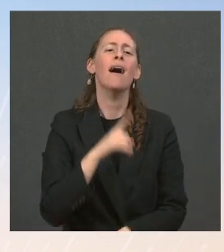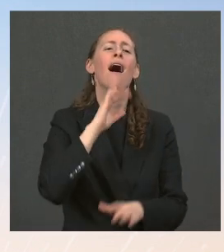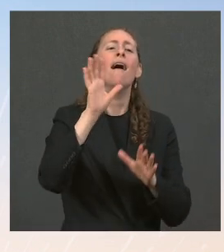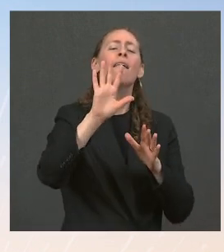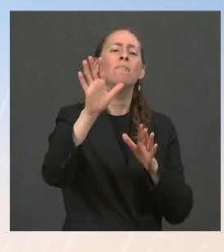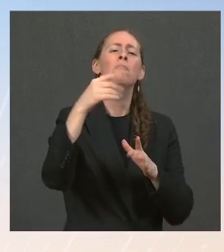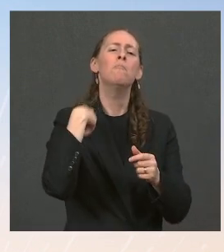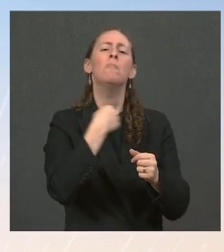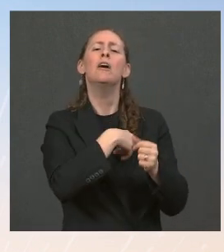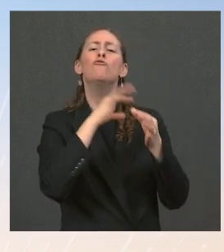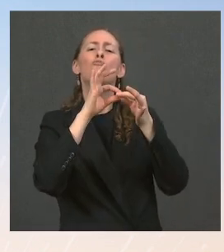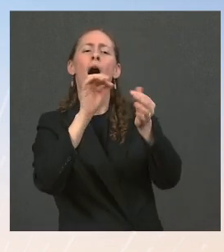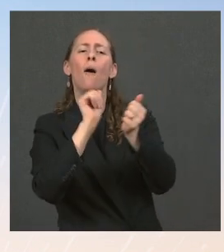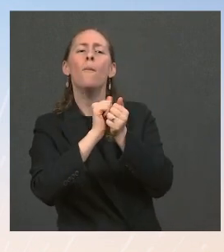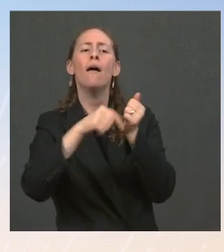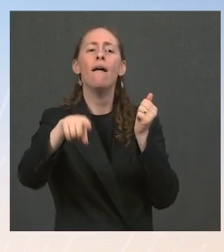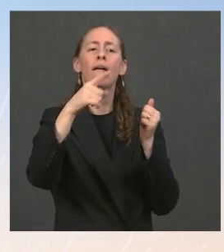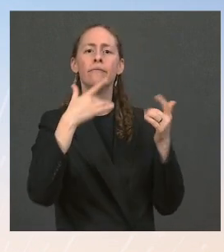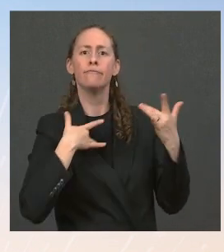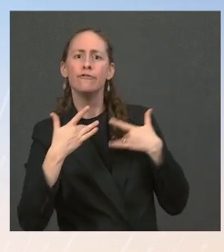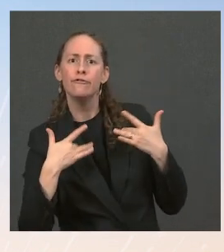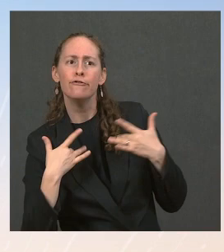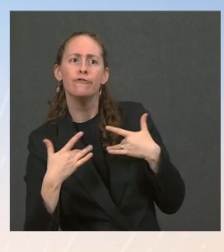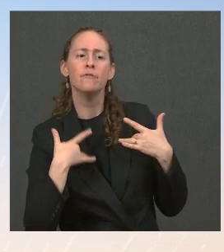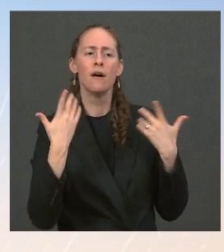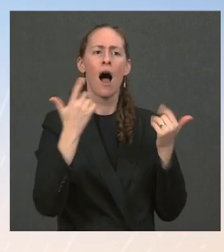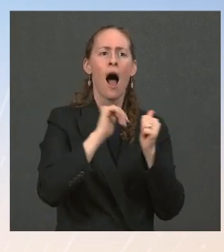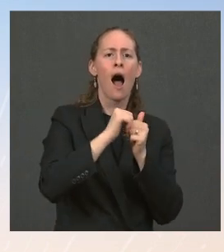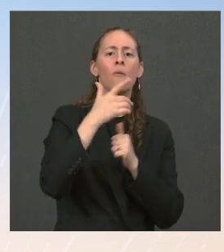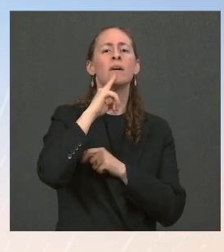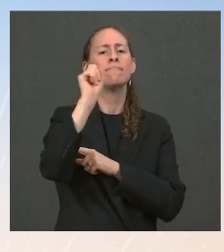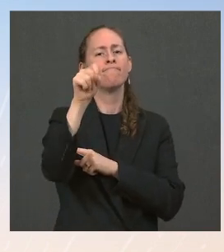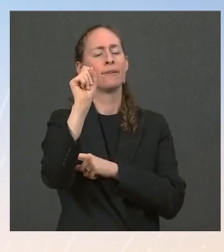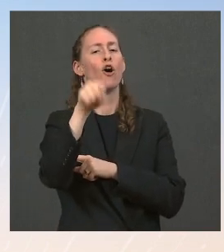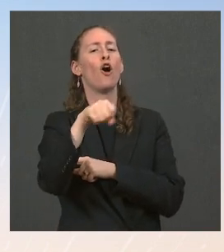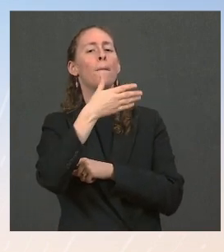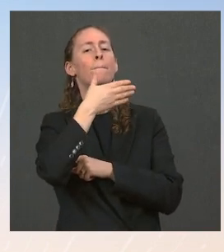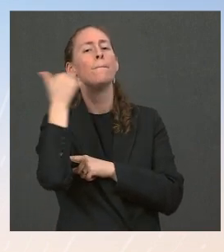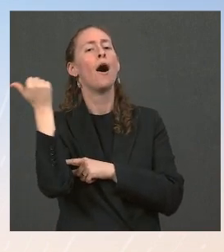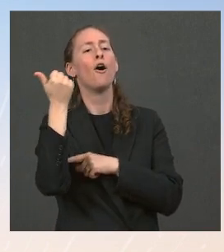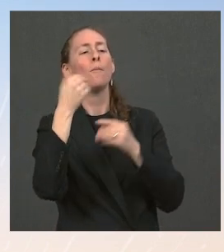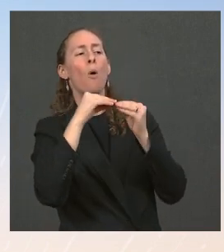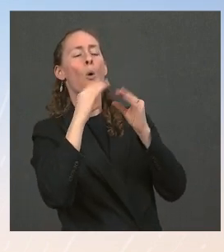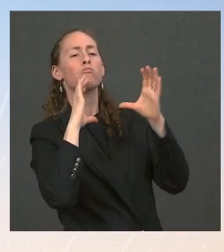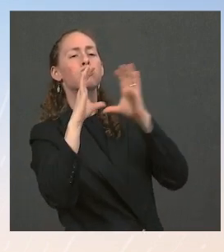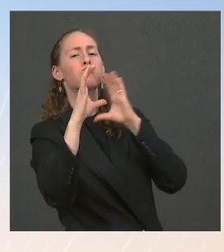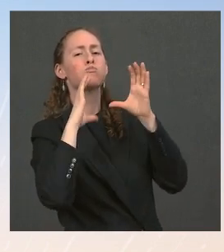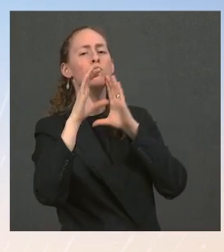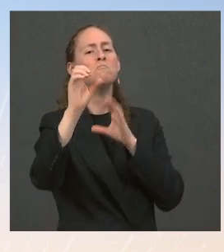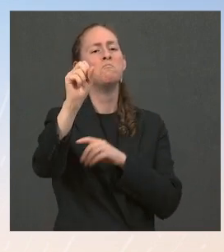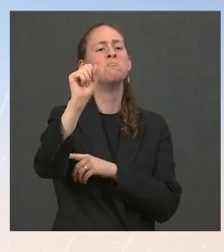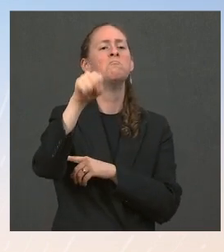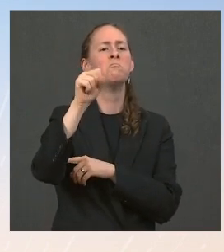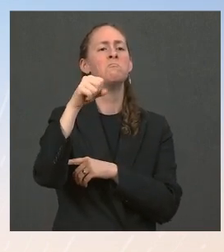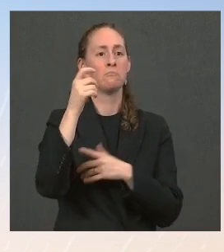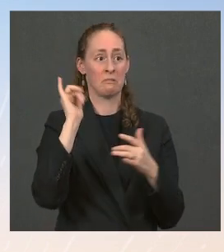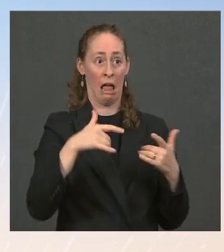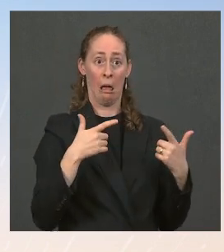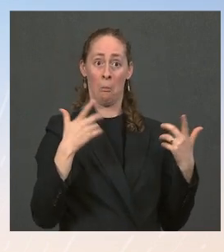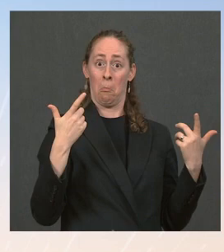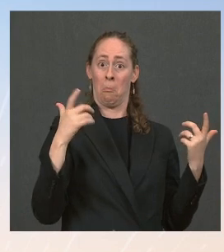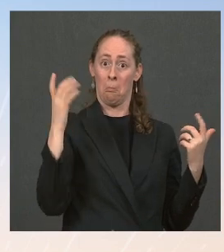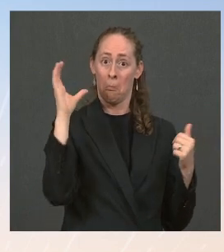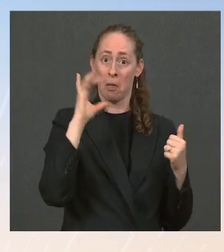American concerns, acknowledging there can be closer coordination and consultation, I don't think is going to be the height of concern for most of the American people.